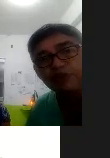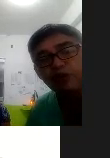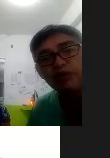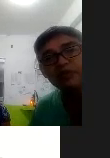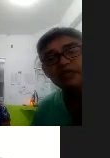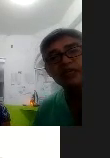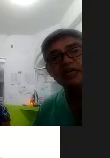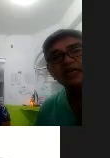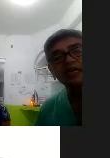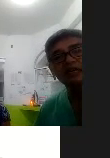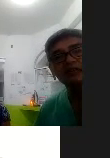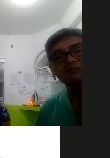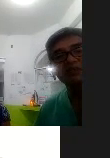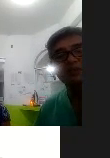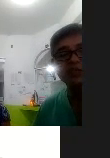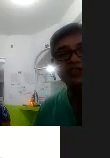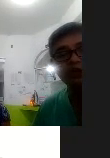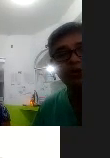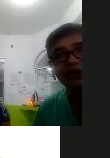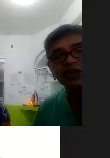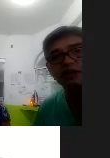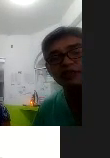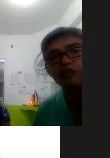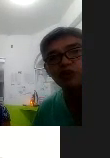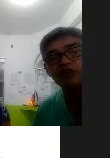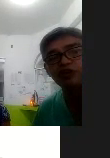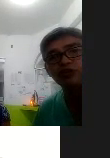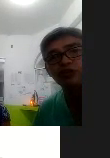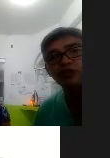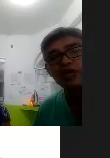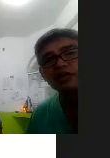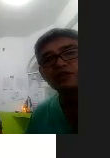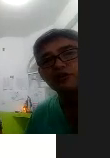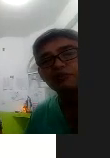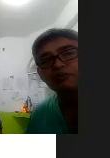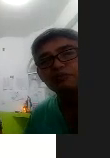then probably when she work in the community also, So